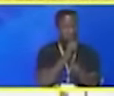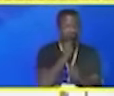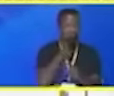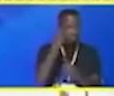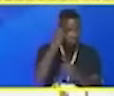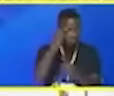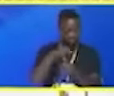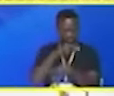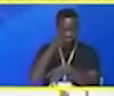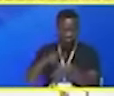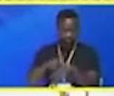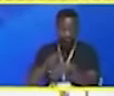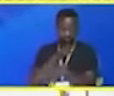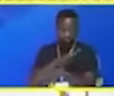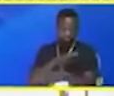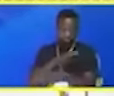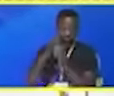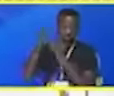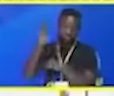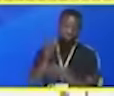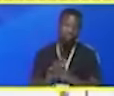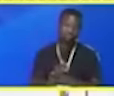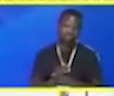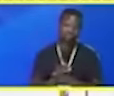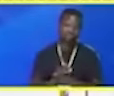the nature and the character of God.